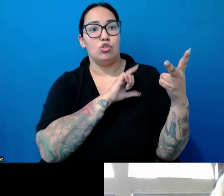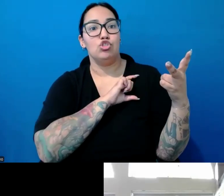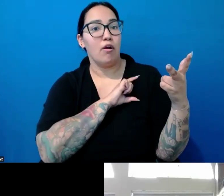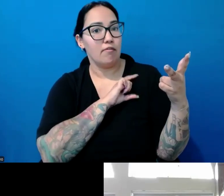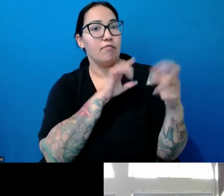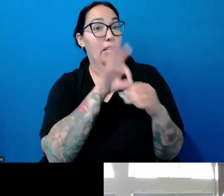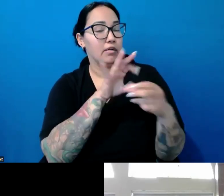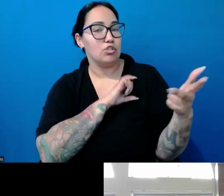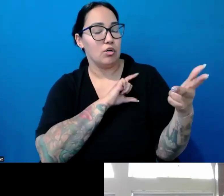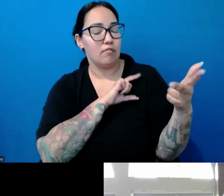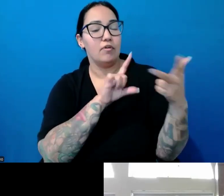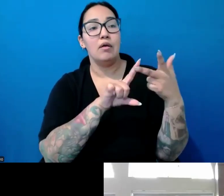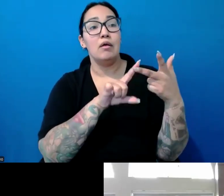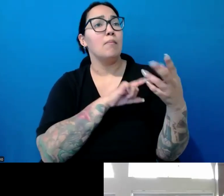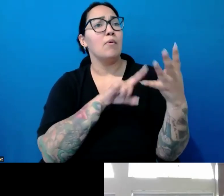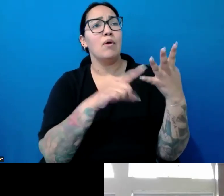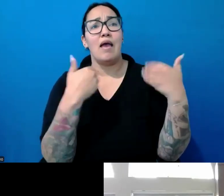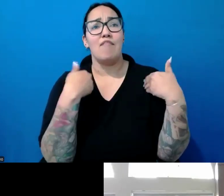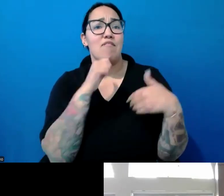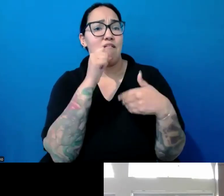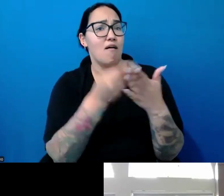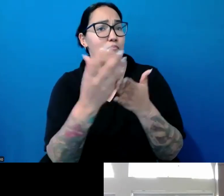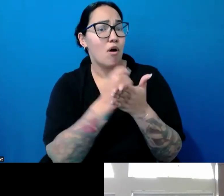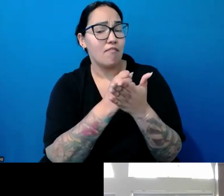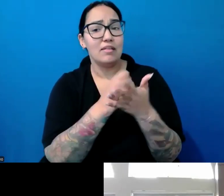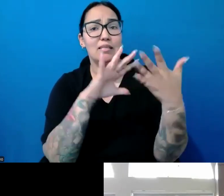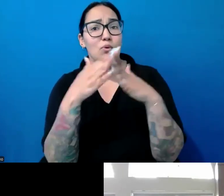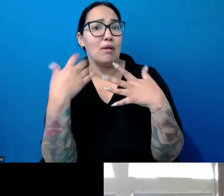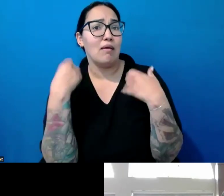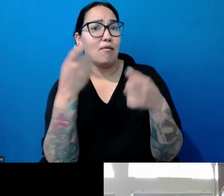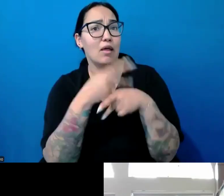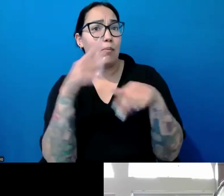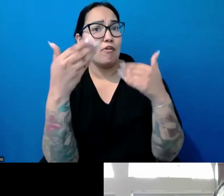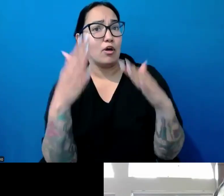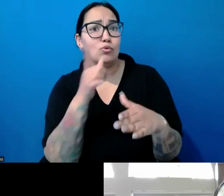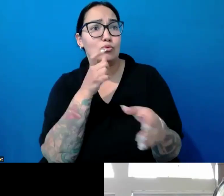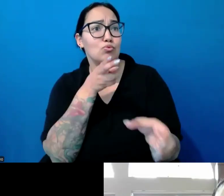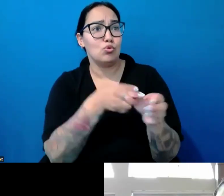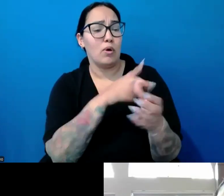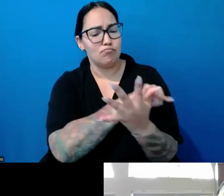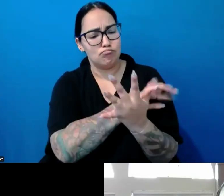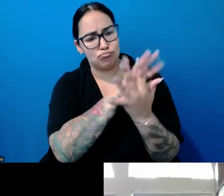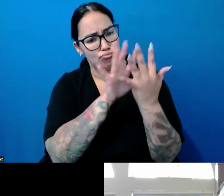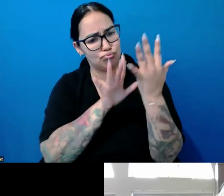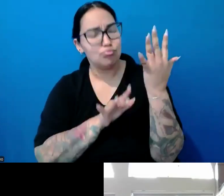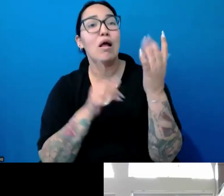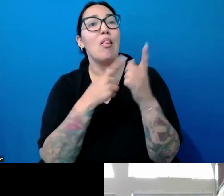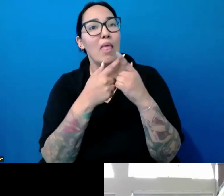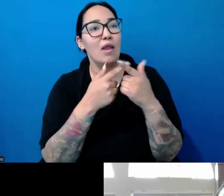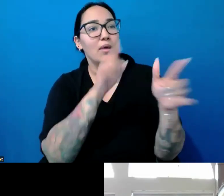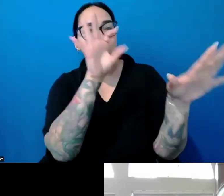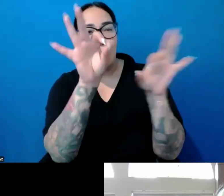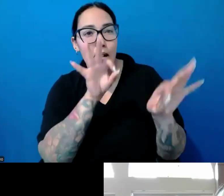then we have nonprofits and community healthcare providers who join. And that's when we really come up with innovative